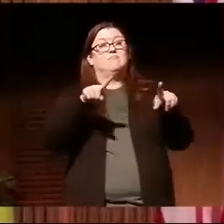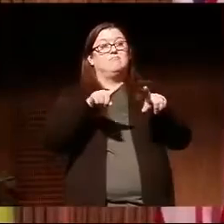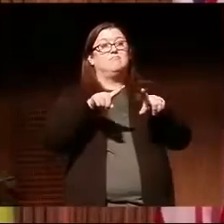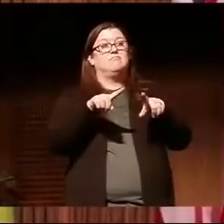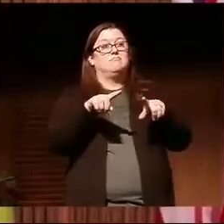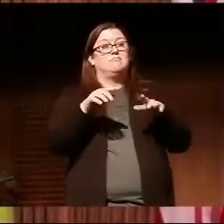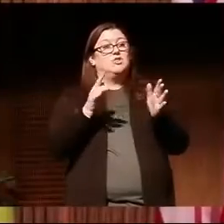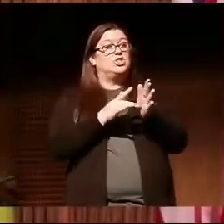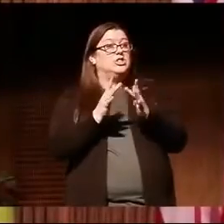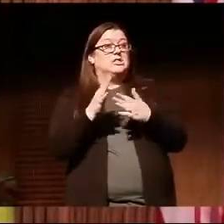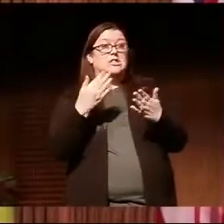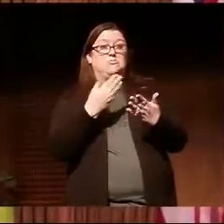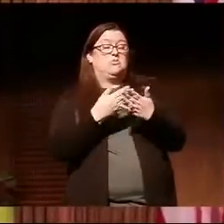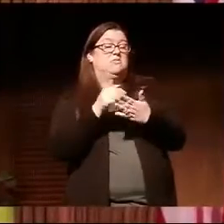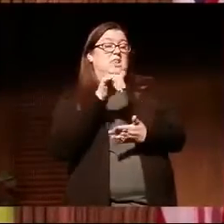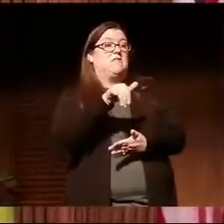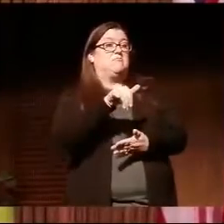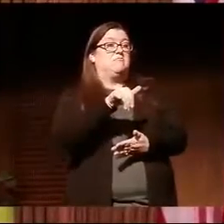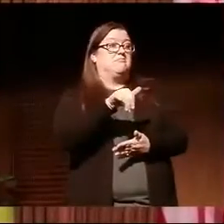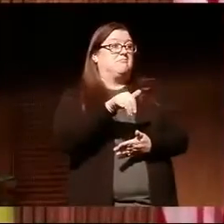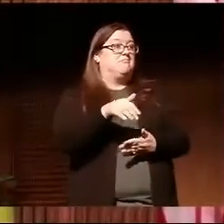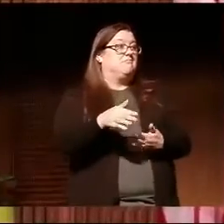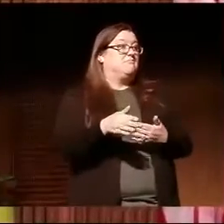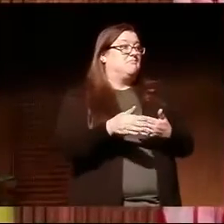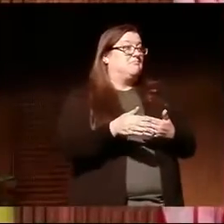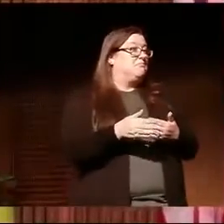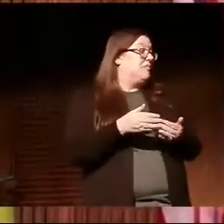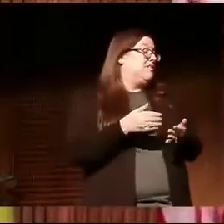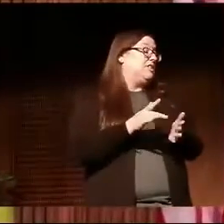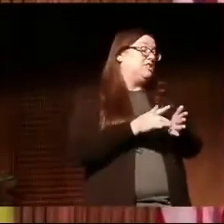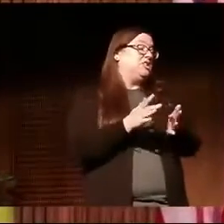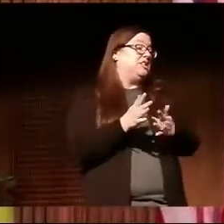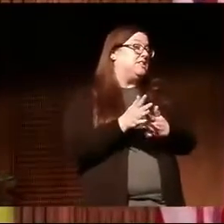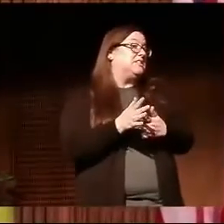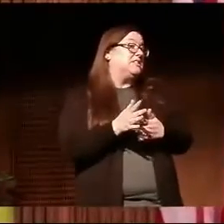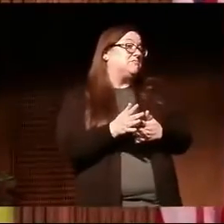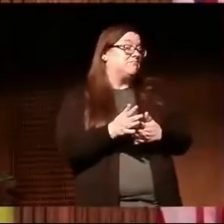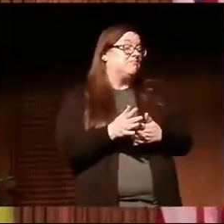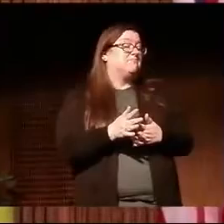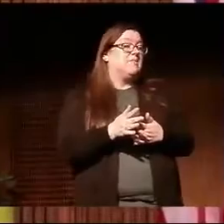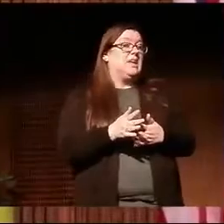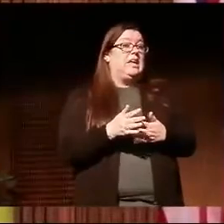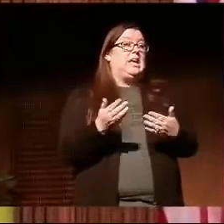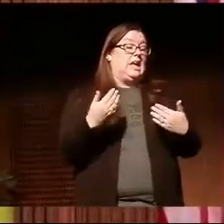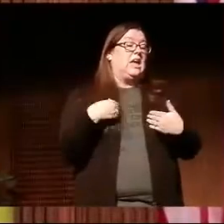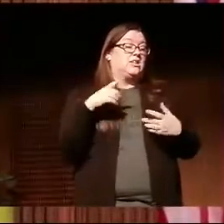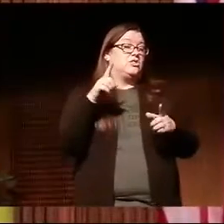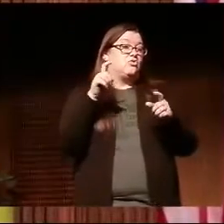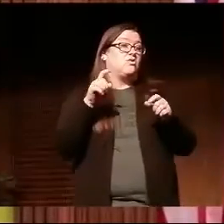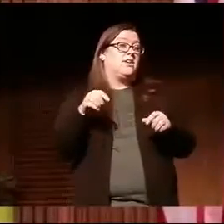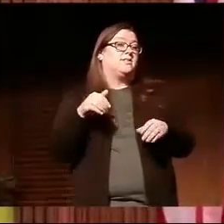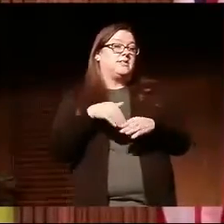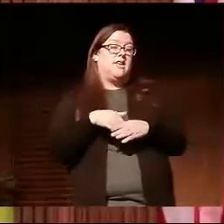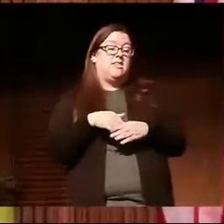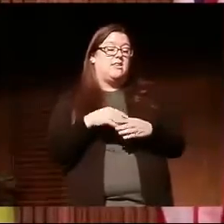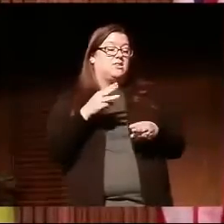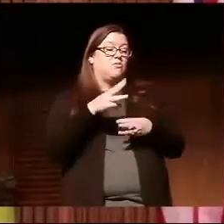it to us. Even he's not immune to trials in this sin-stained world. There